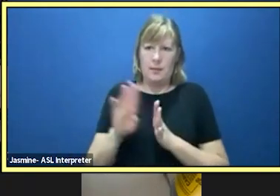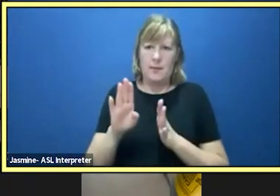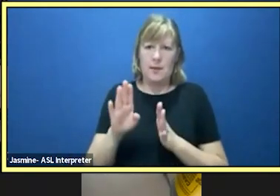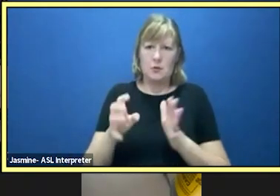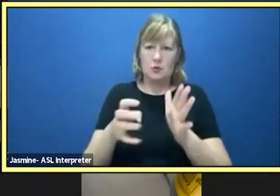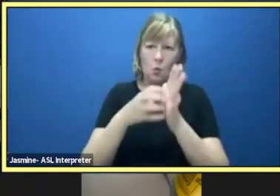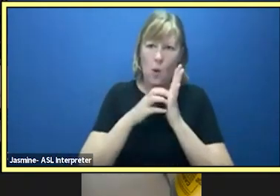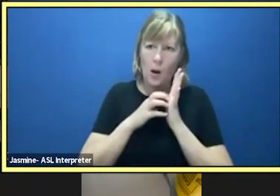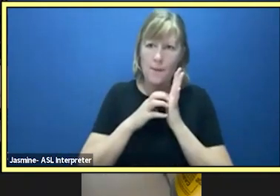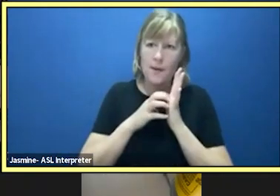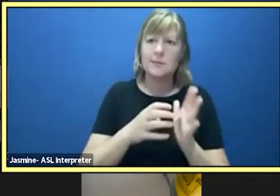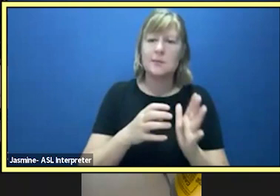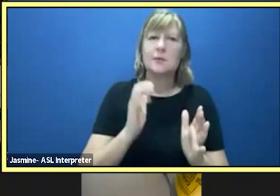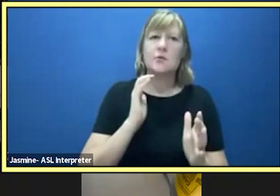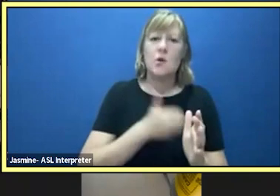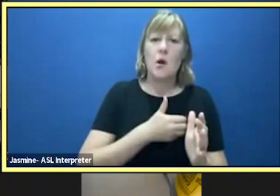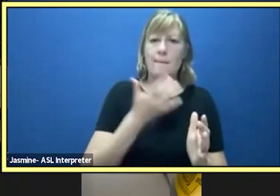Okay, thank you.